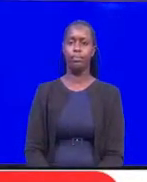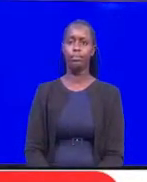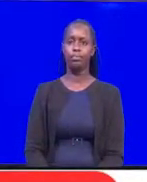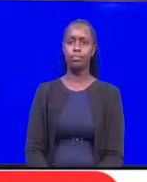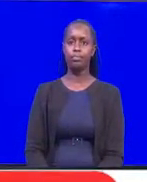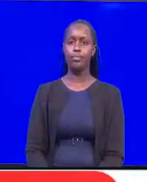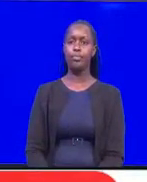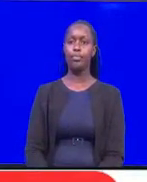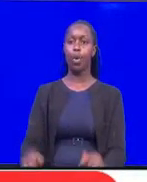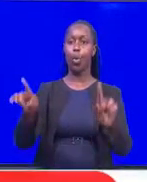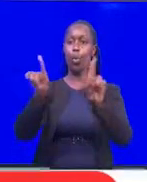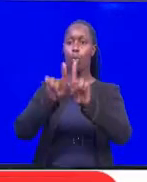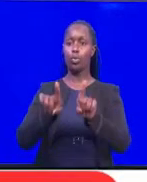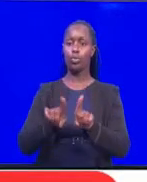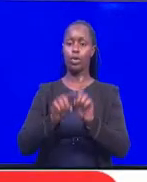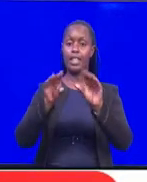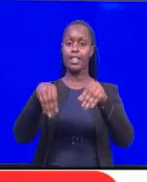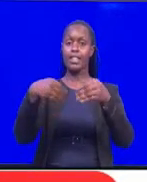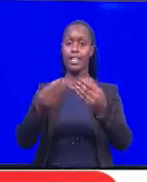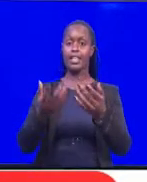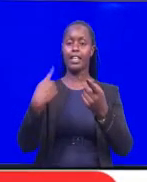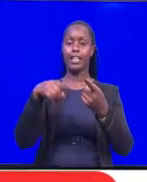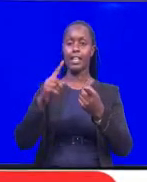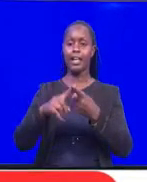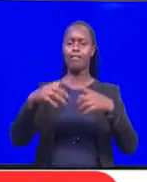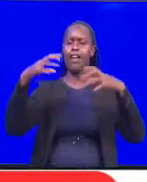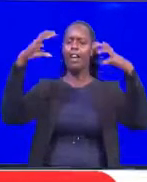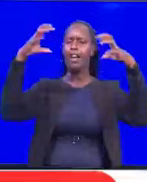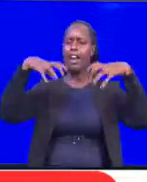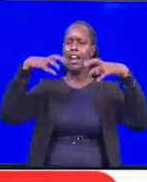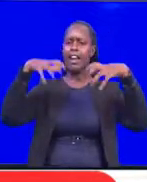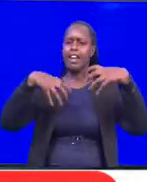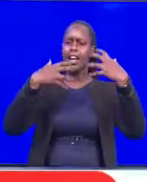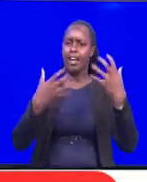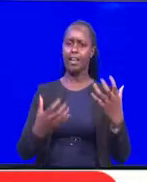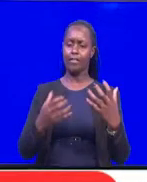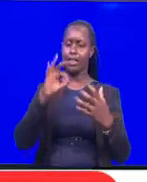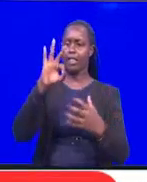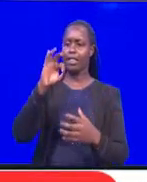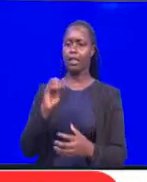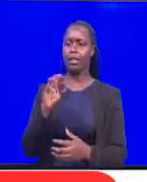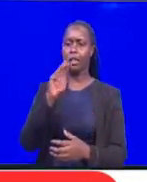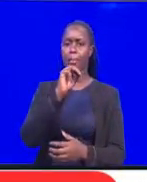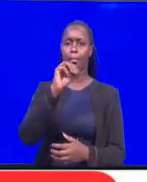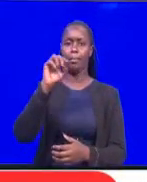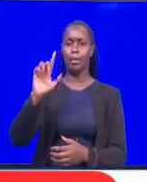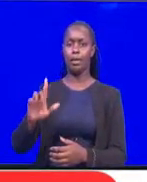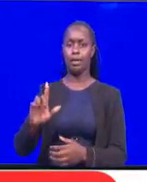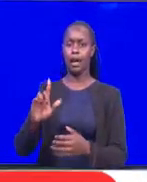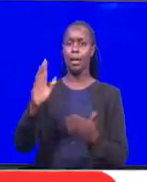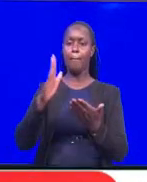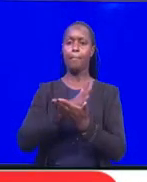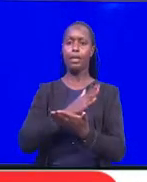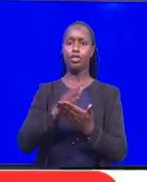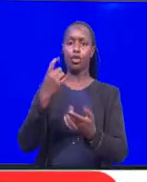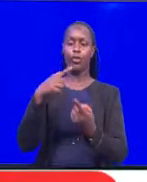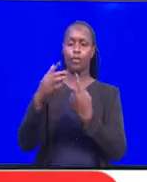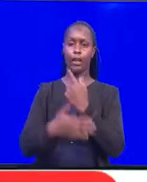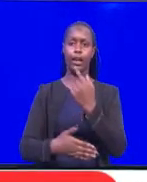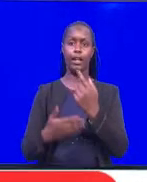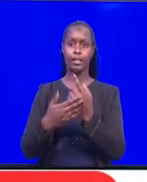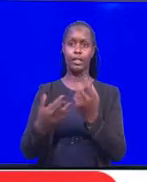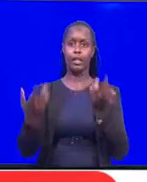Kenya Met Department had issued a heavy rainfall advisory of more than 30 millimeters over several parts of the country, including the Lake Victoria